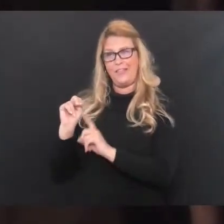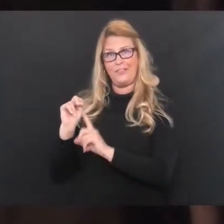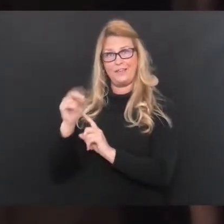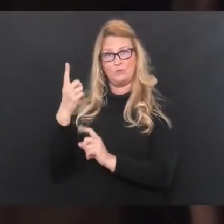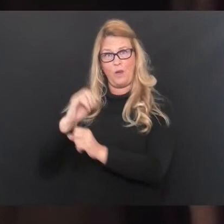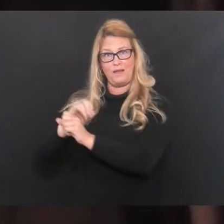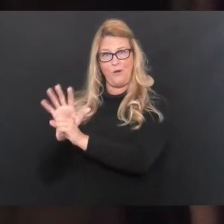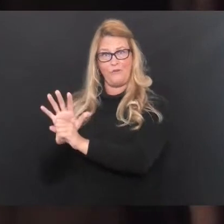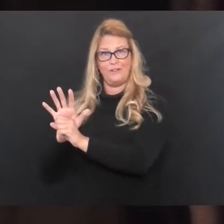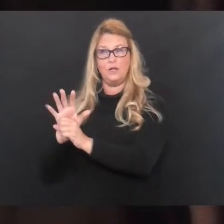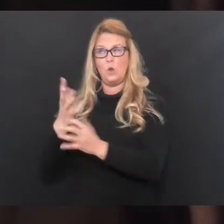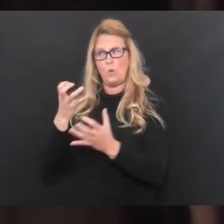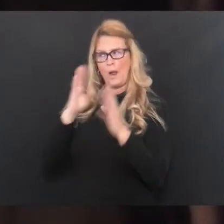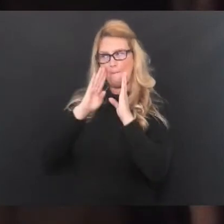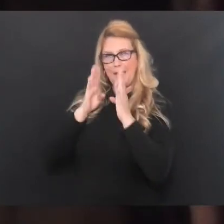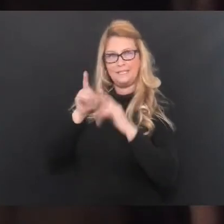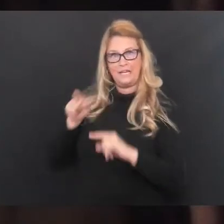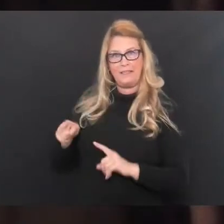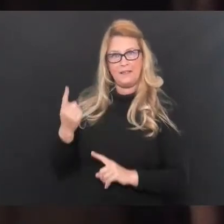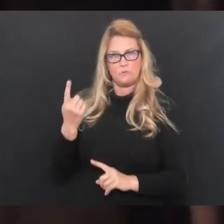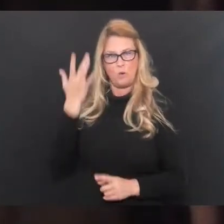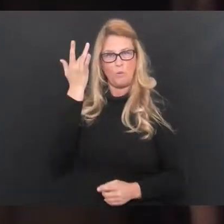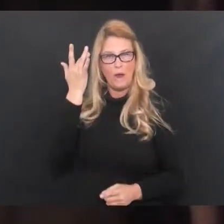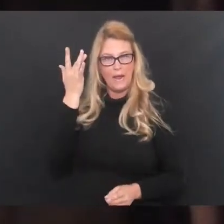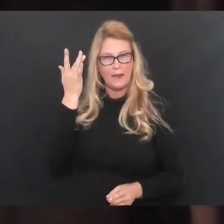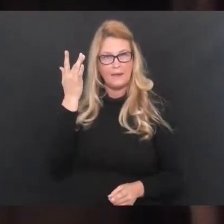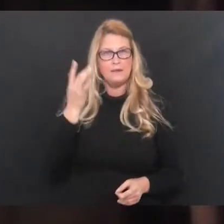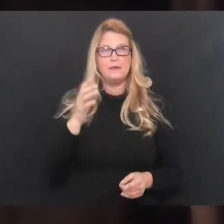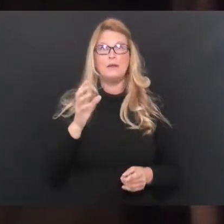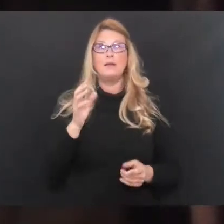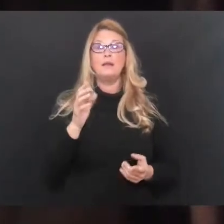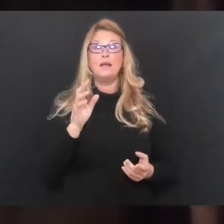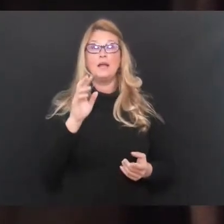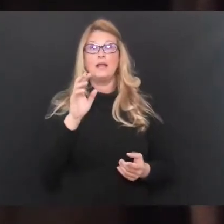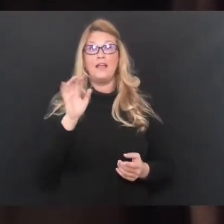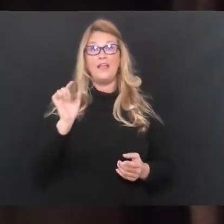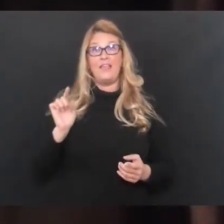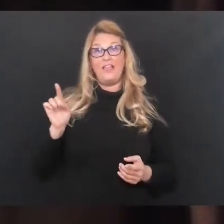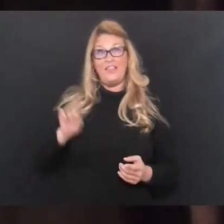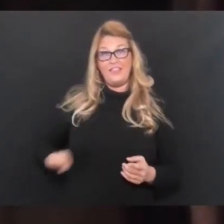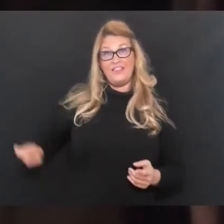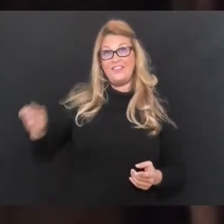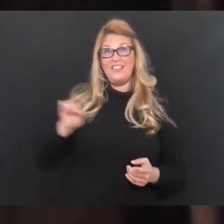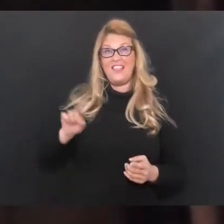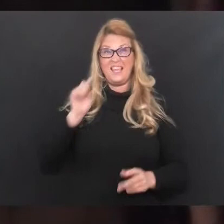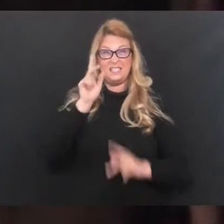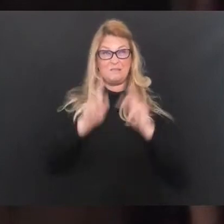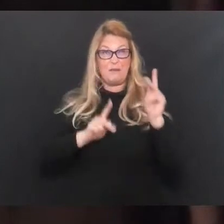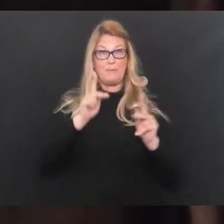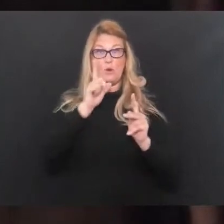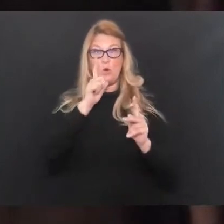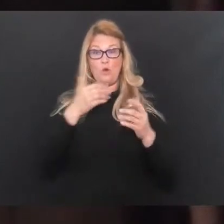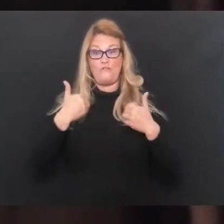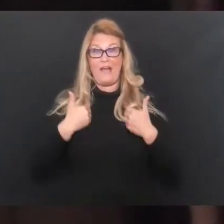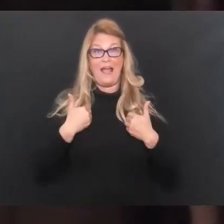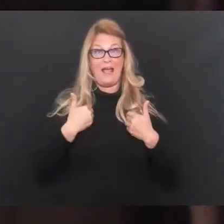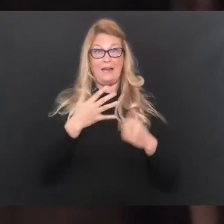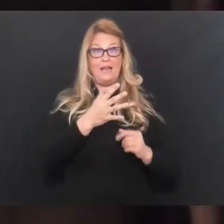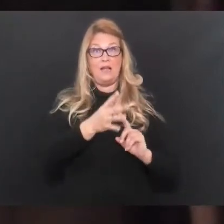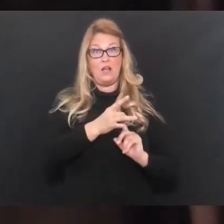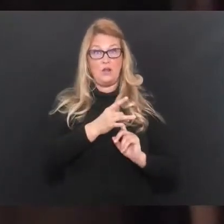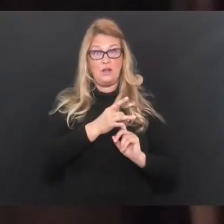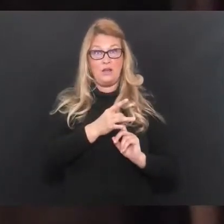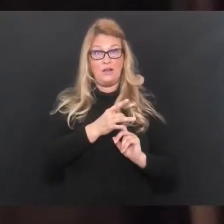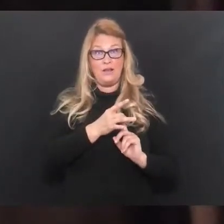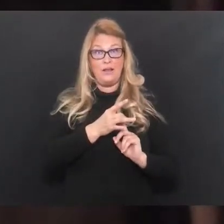lot of attention to, as many others are as well, is the native immunity. So people that have had COVID and gotten